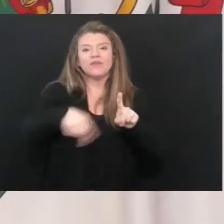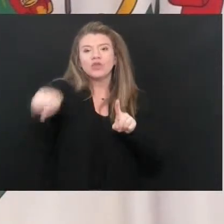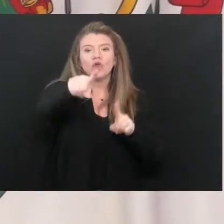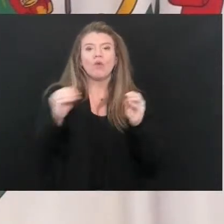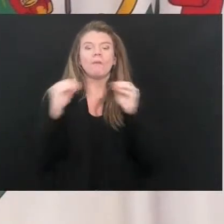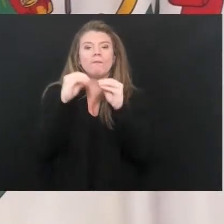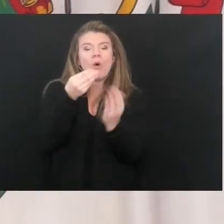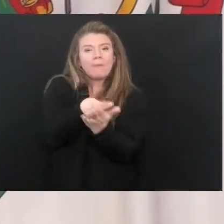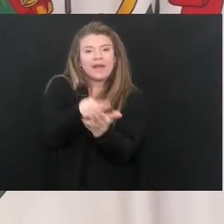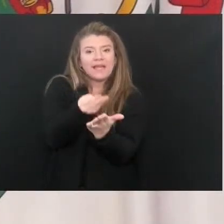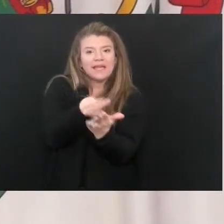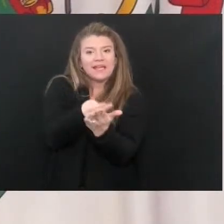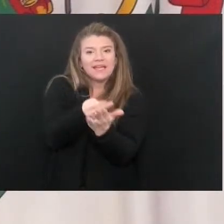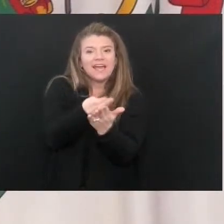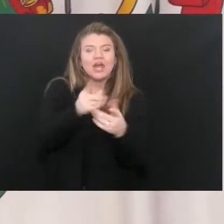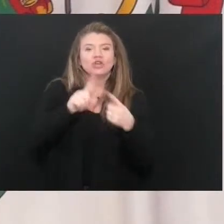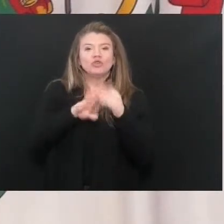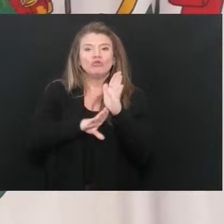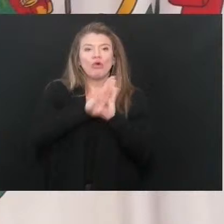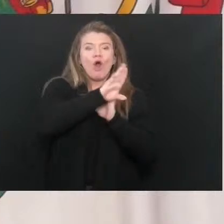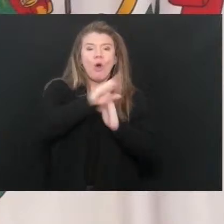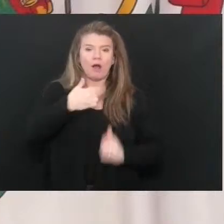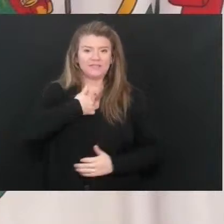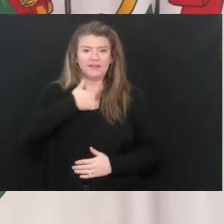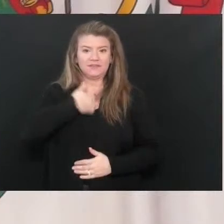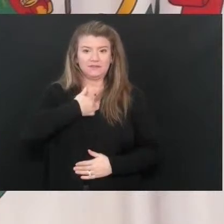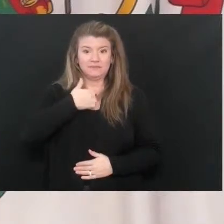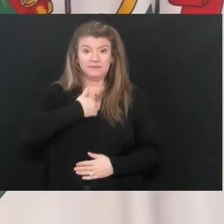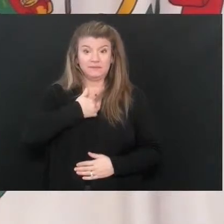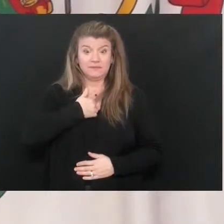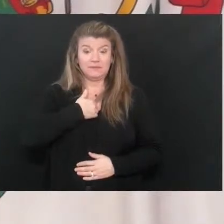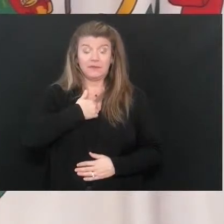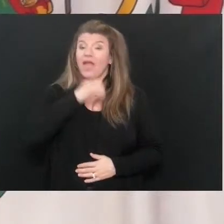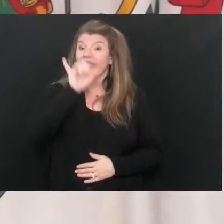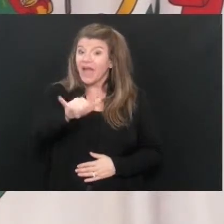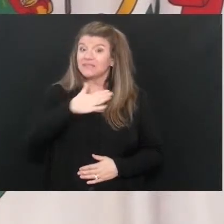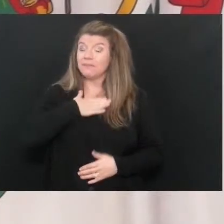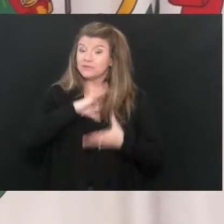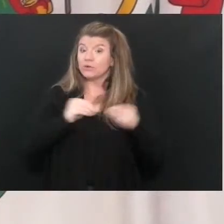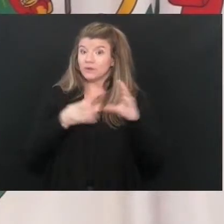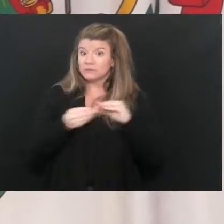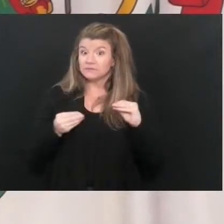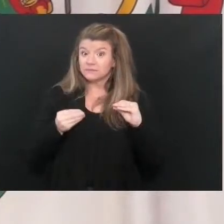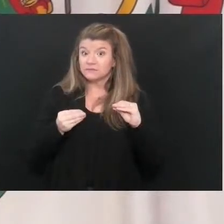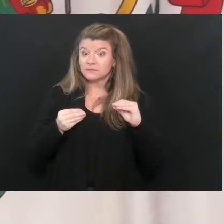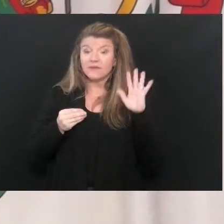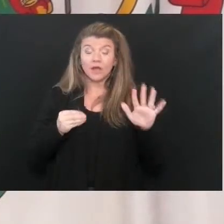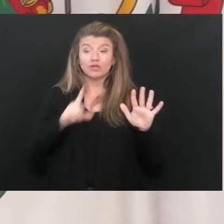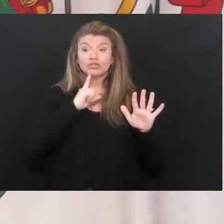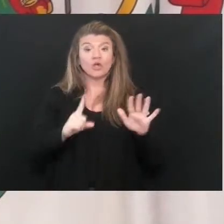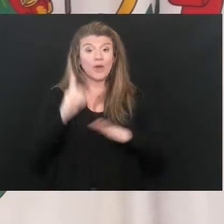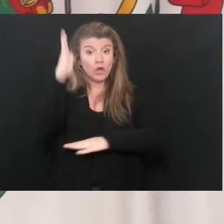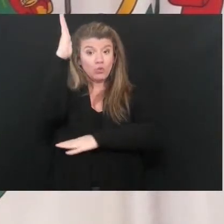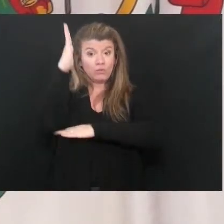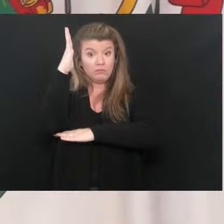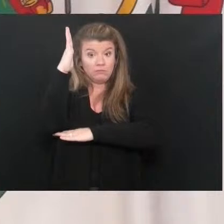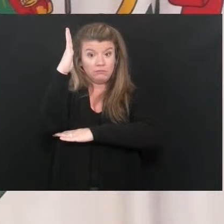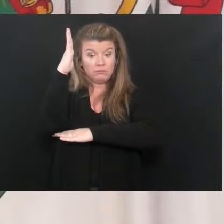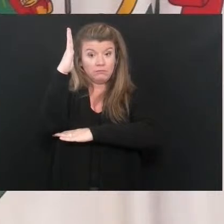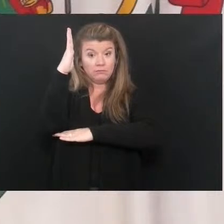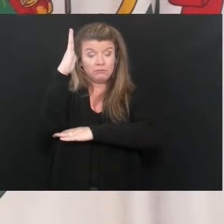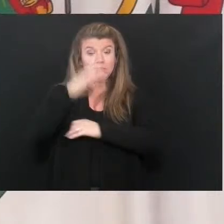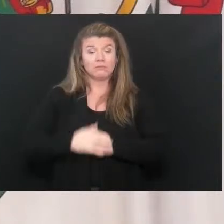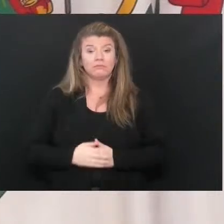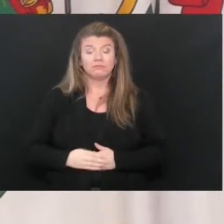and stimulate our own self. That's the story. So at 12 o'clock, let's